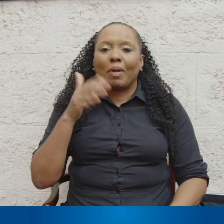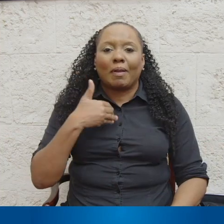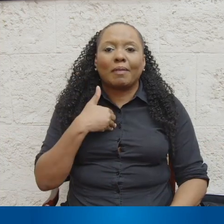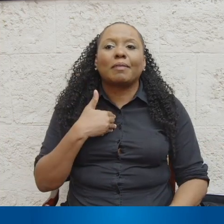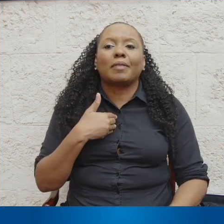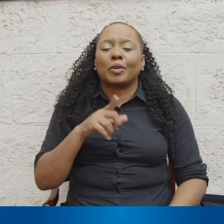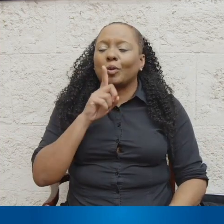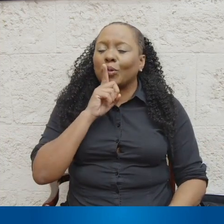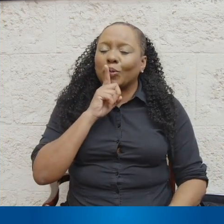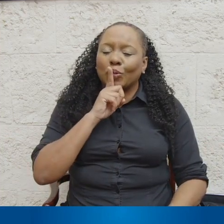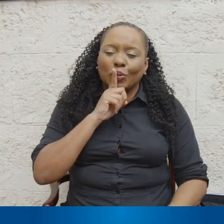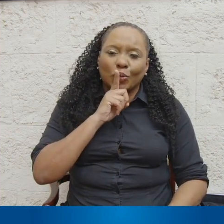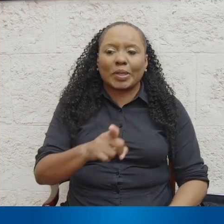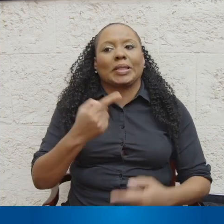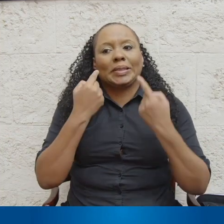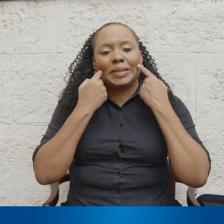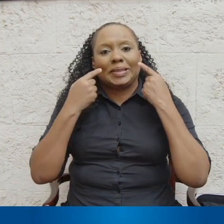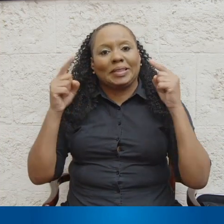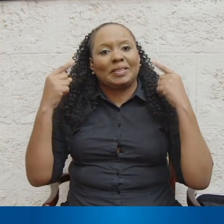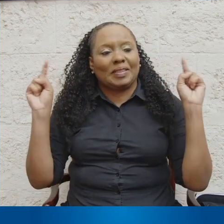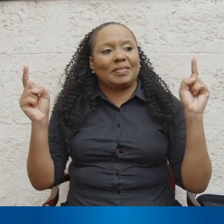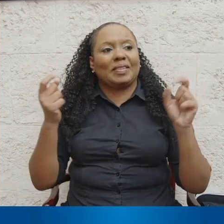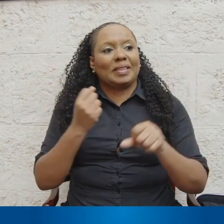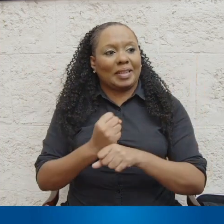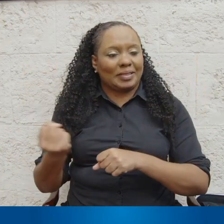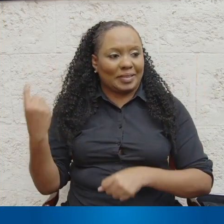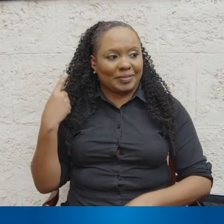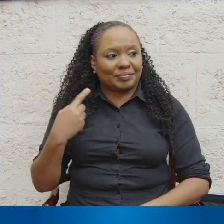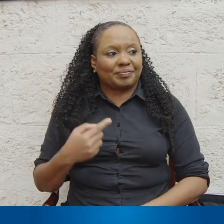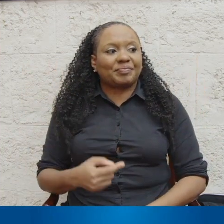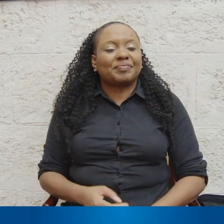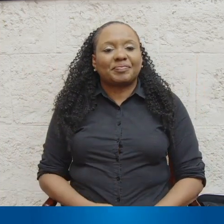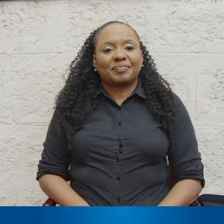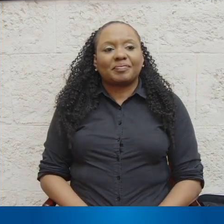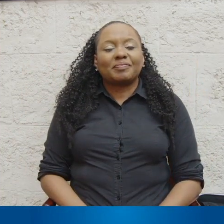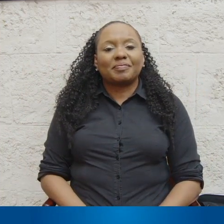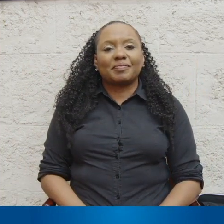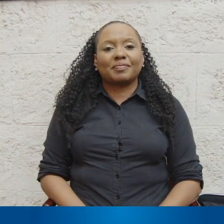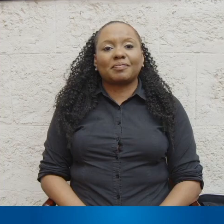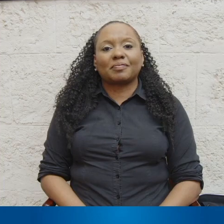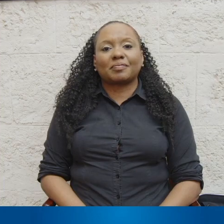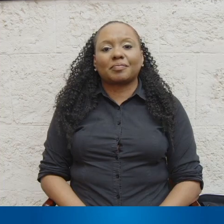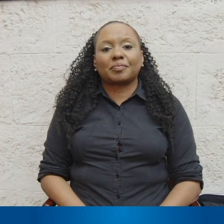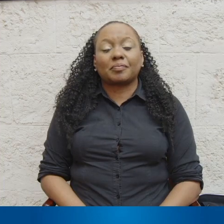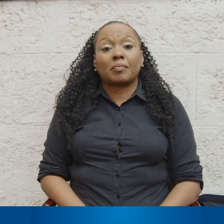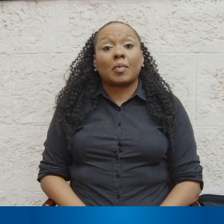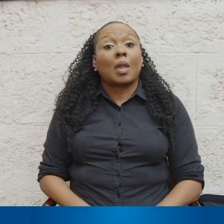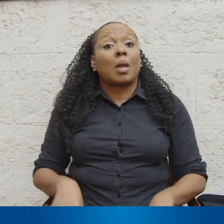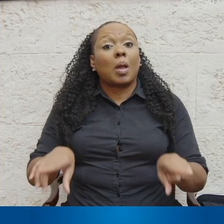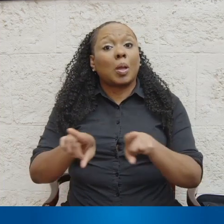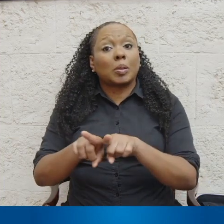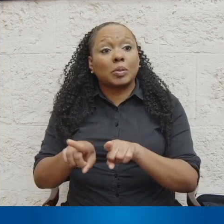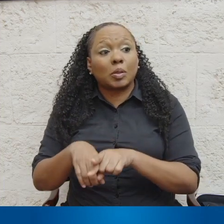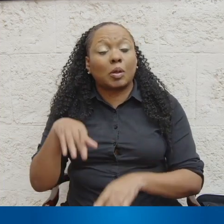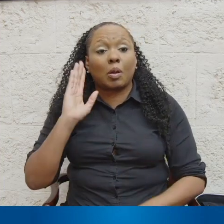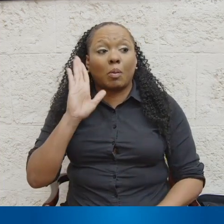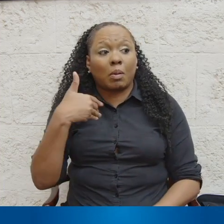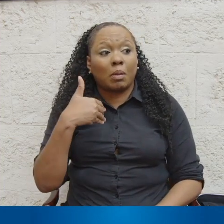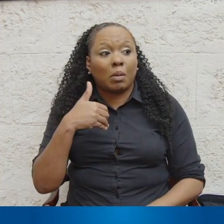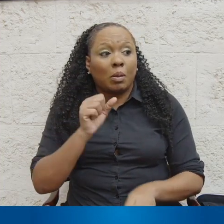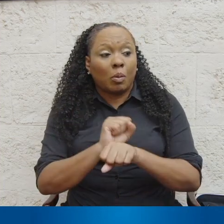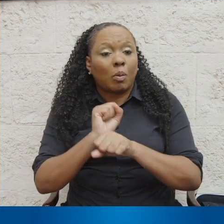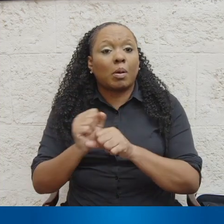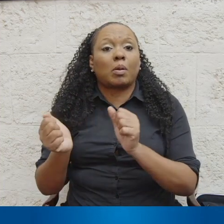last year that was extremely successful. One of the things that we will do and continue to do, as we did last year, is again work